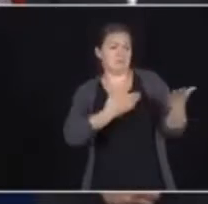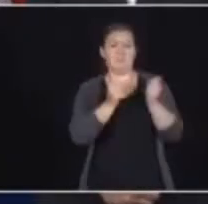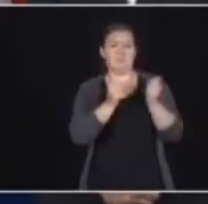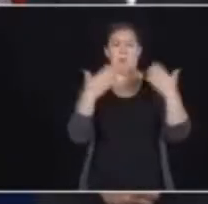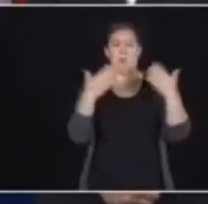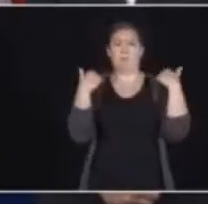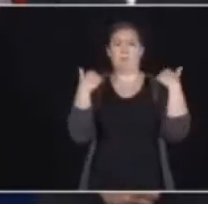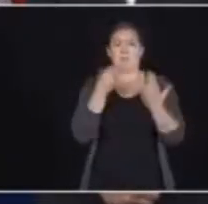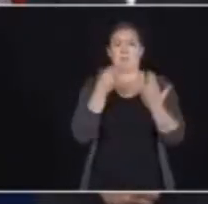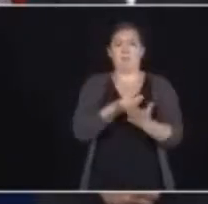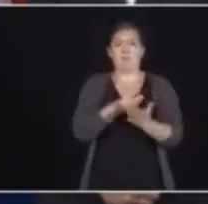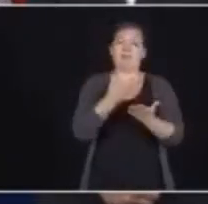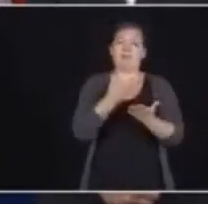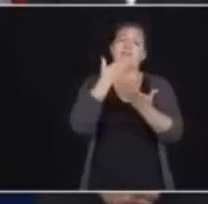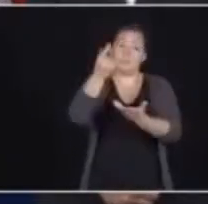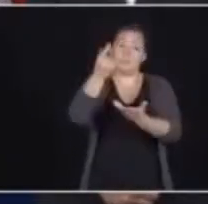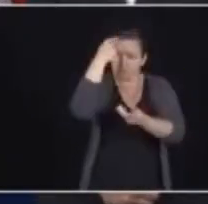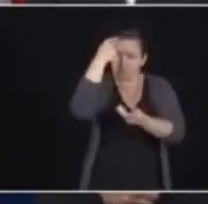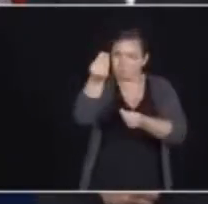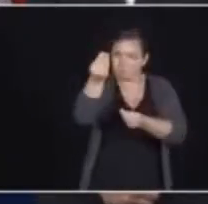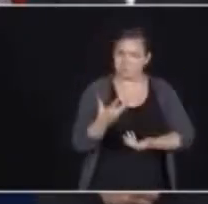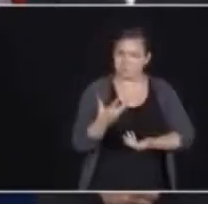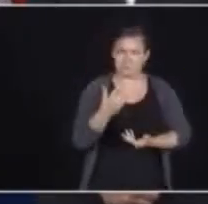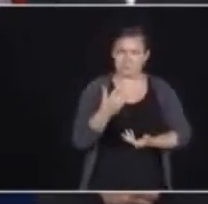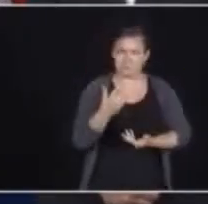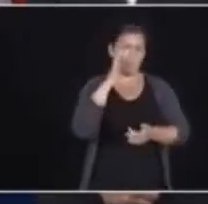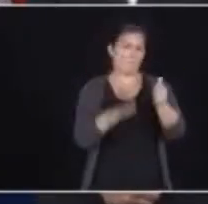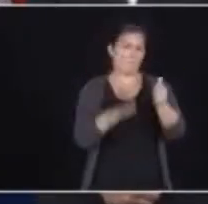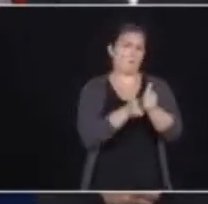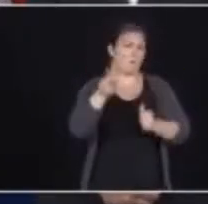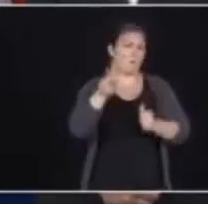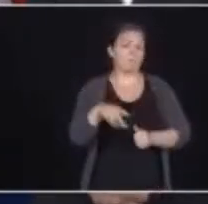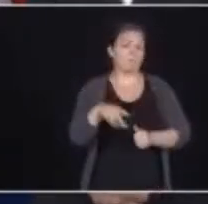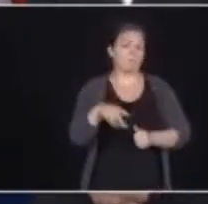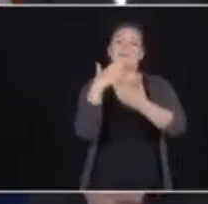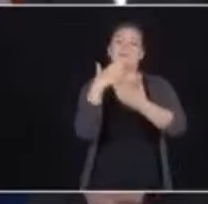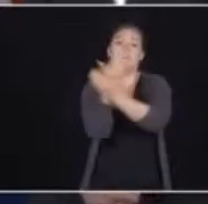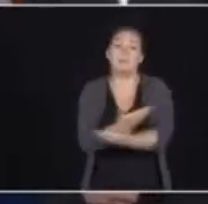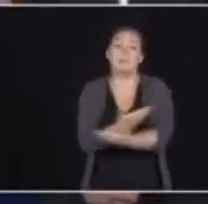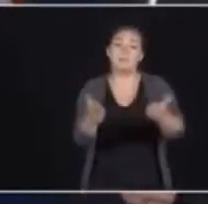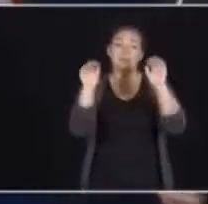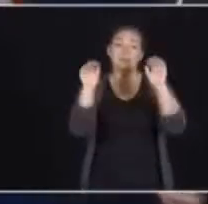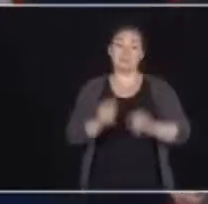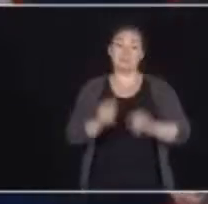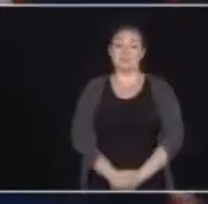for bringing that to my attention. Thank you. Thank you. Okay, thank you, everyone. All the best.